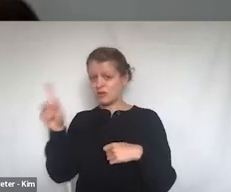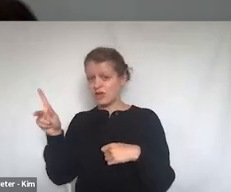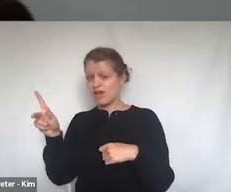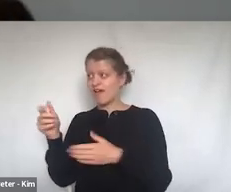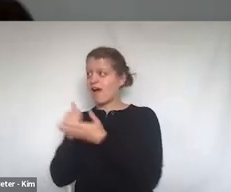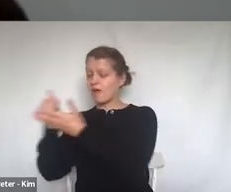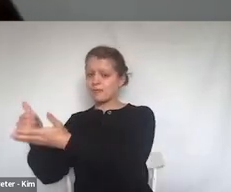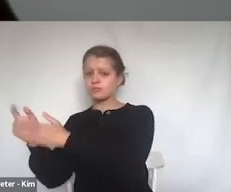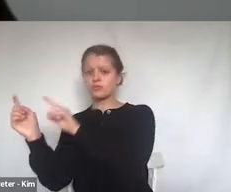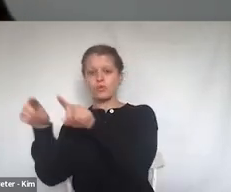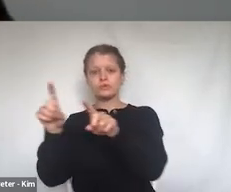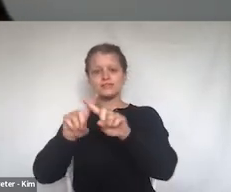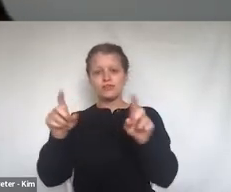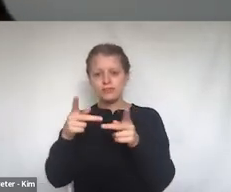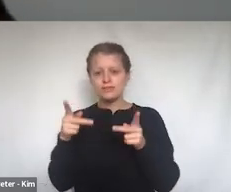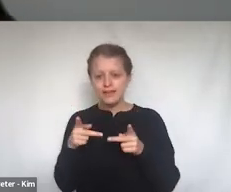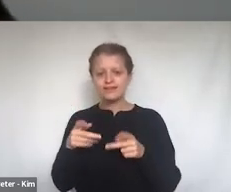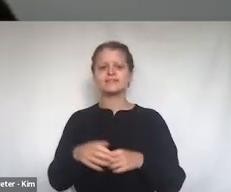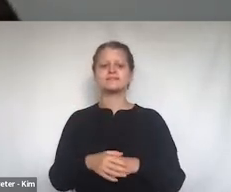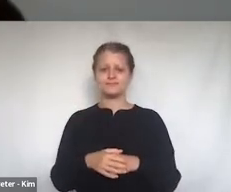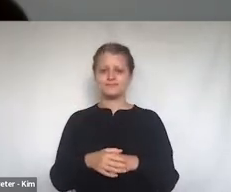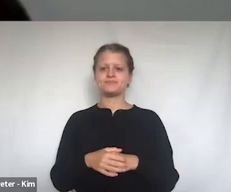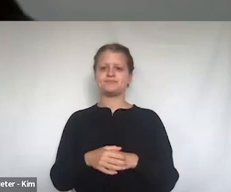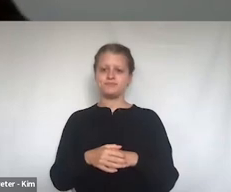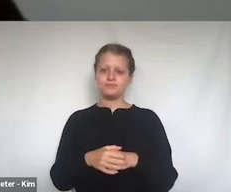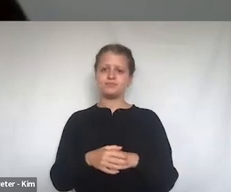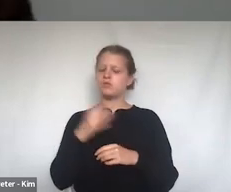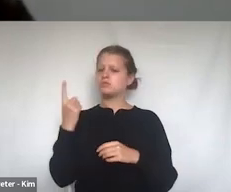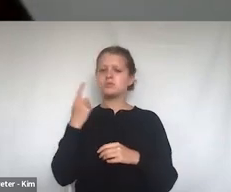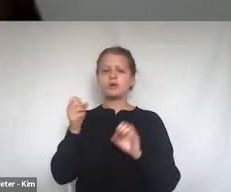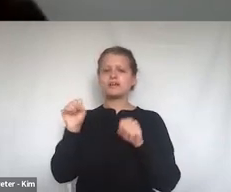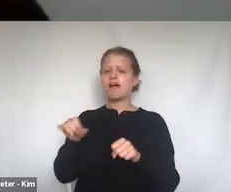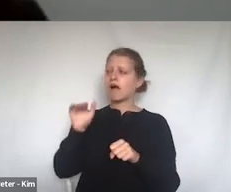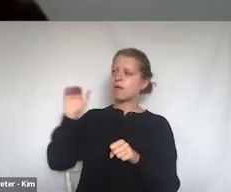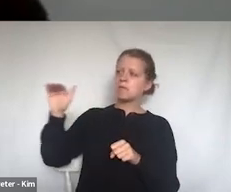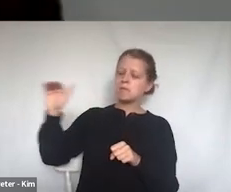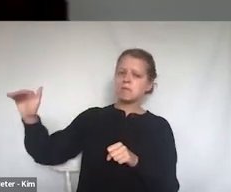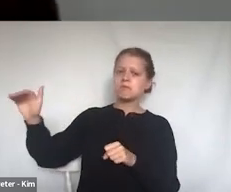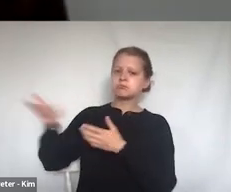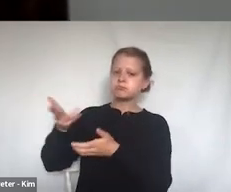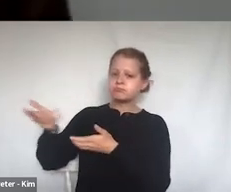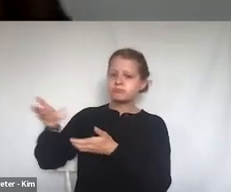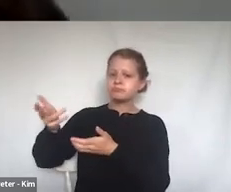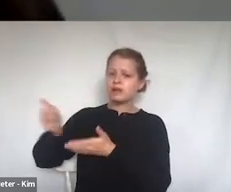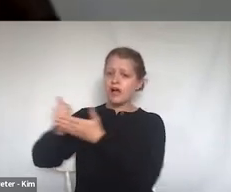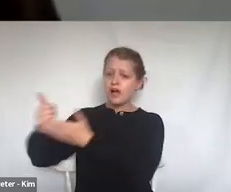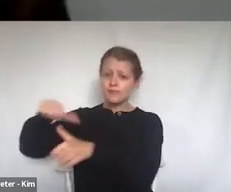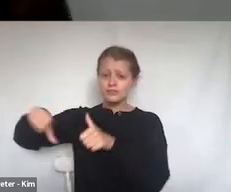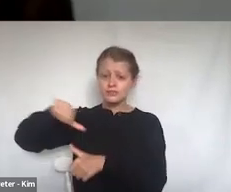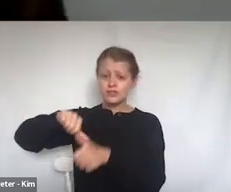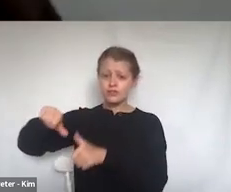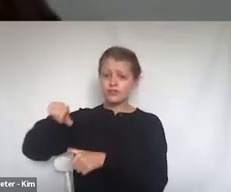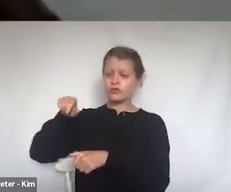getting cool enough in their own space. So someone just that you can hold accountable with each other, or someone that you can look